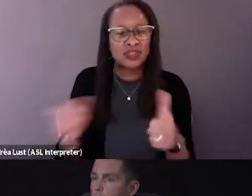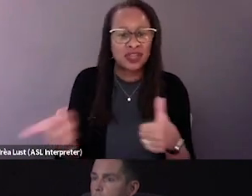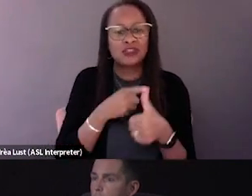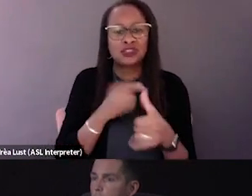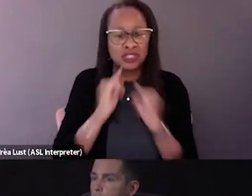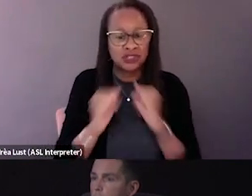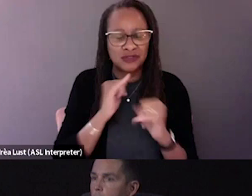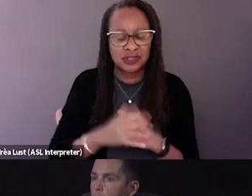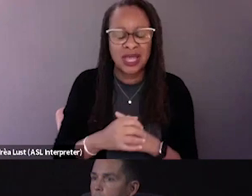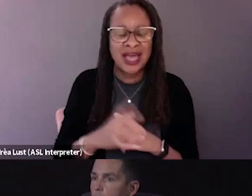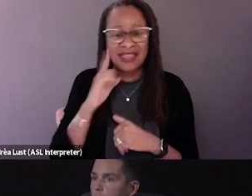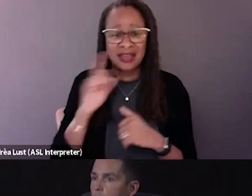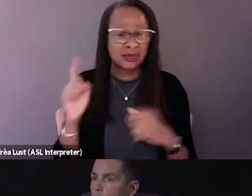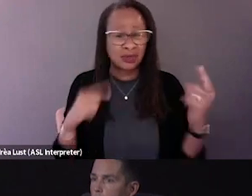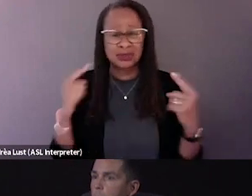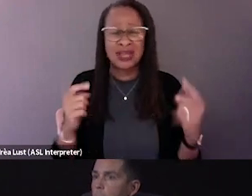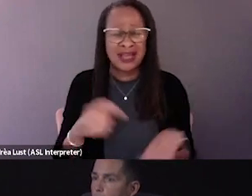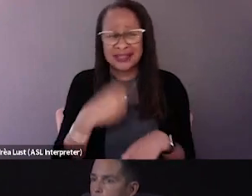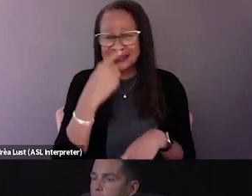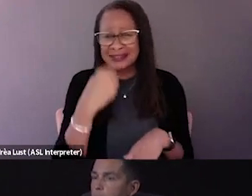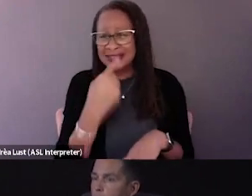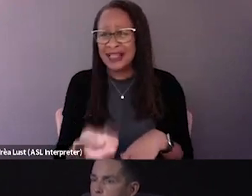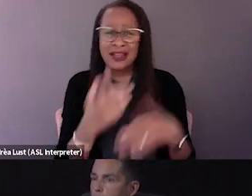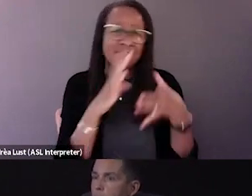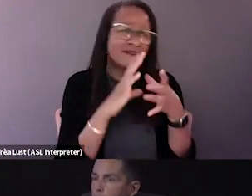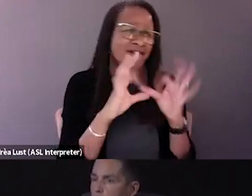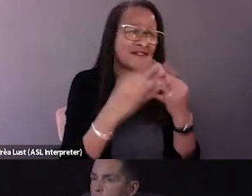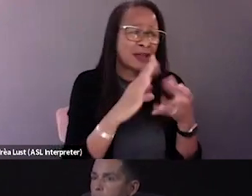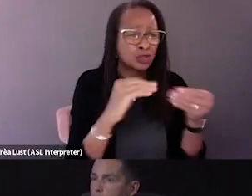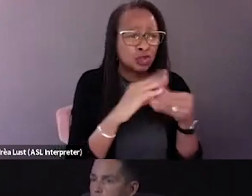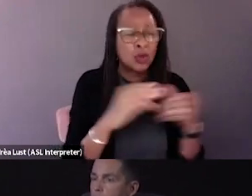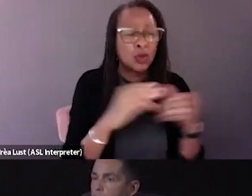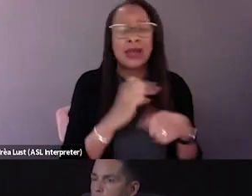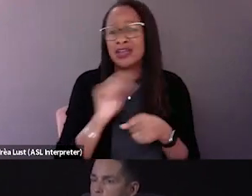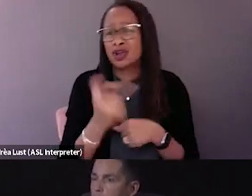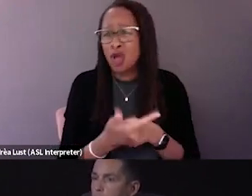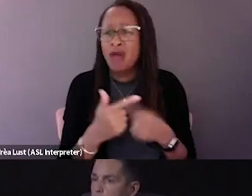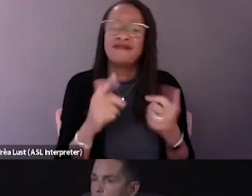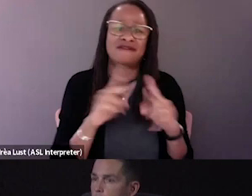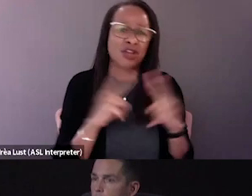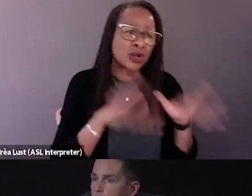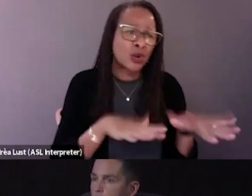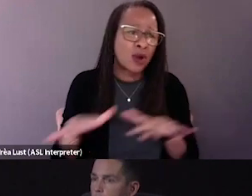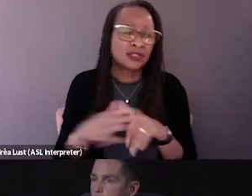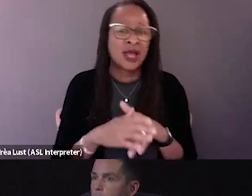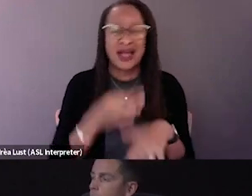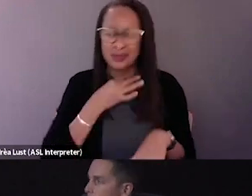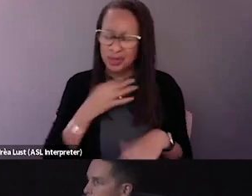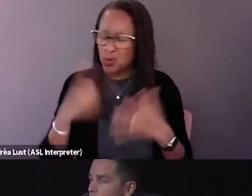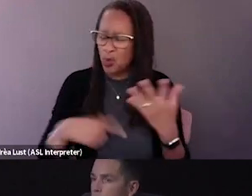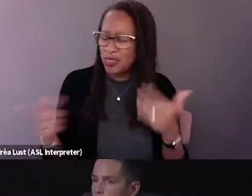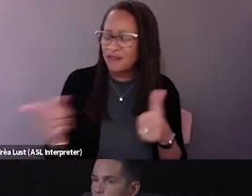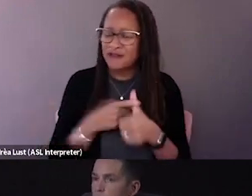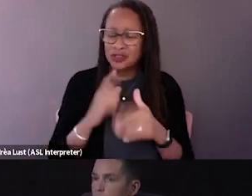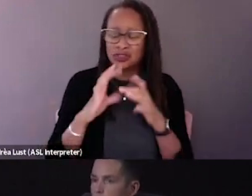like telling an old funny story of family memories. Like, I think they were all very casual. I wonder, what was the initial conversations like